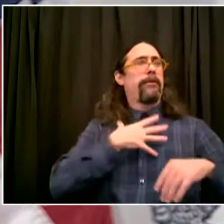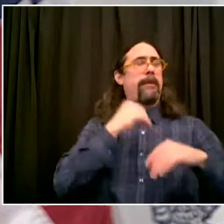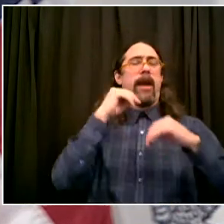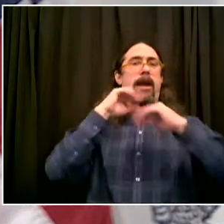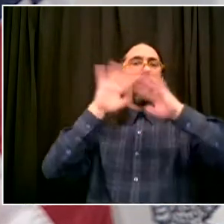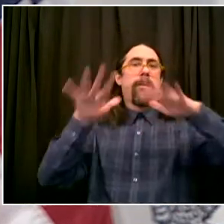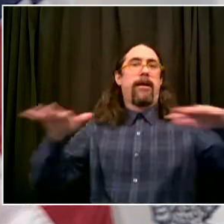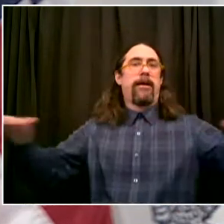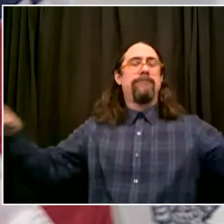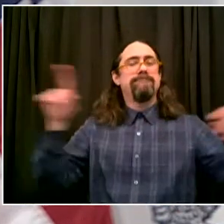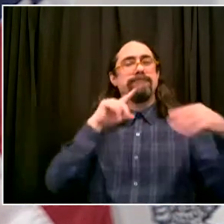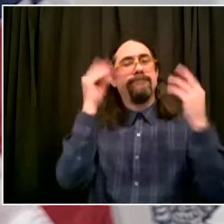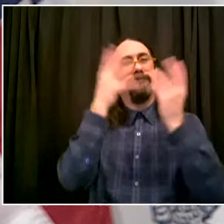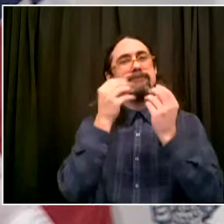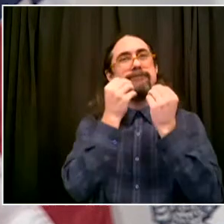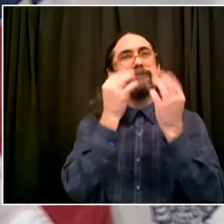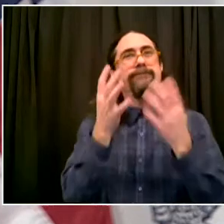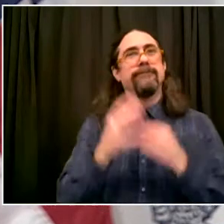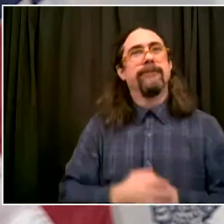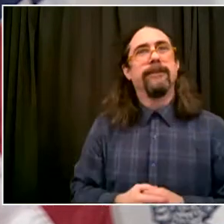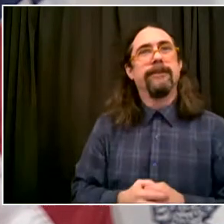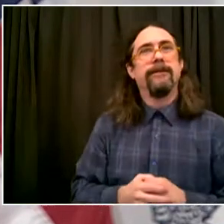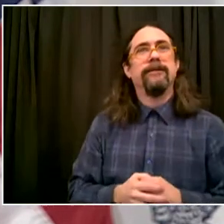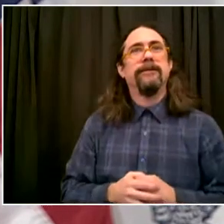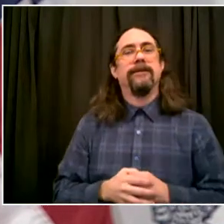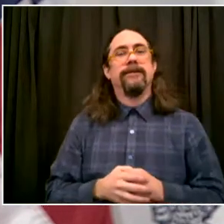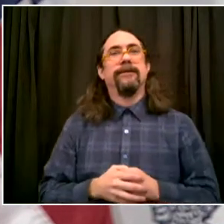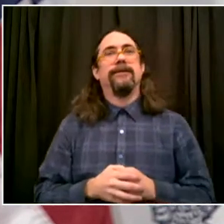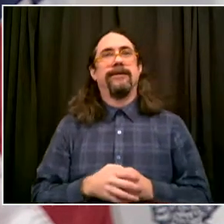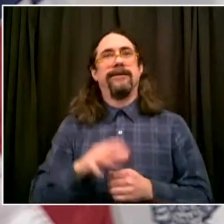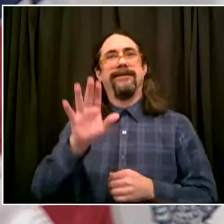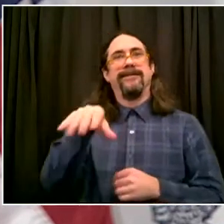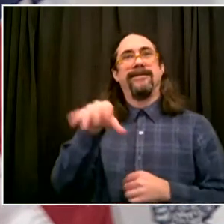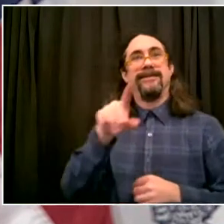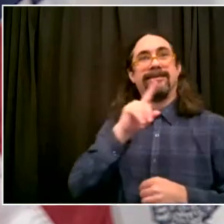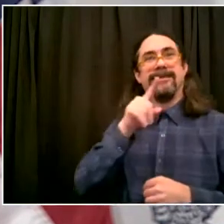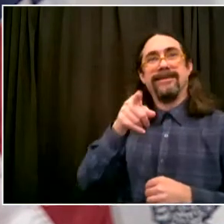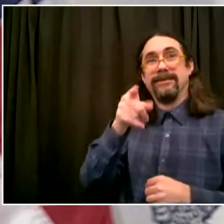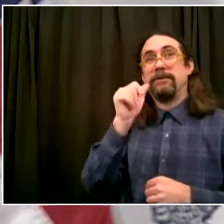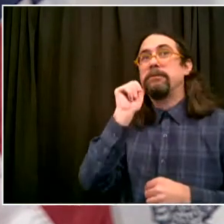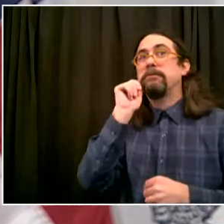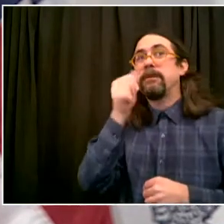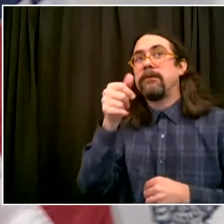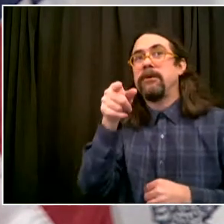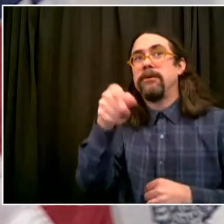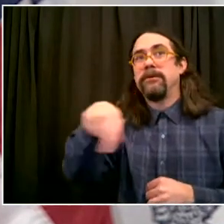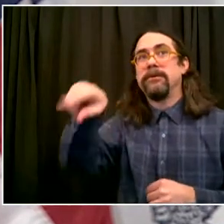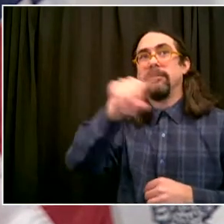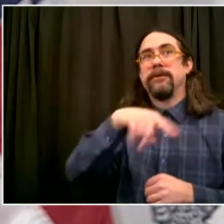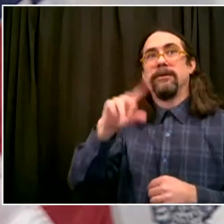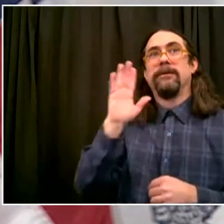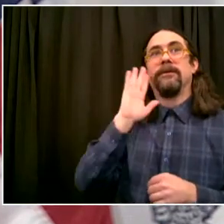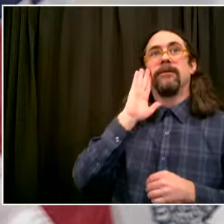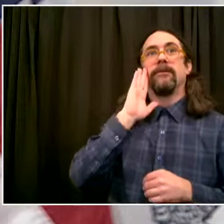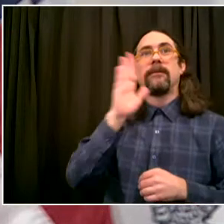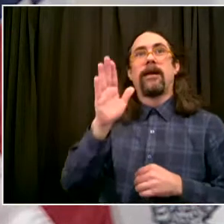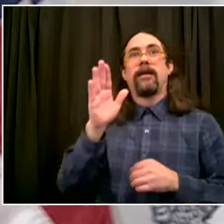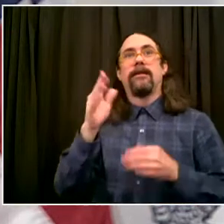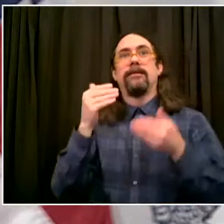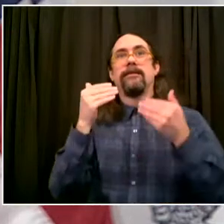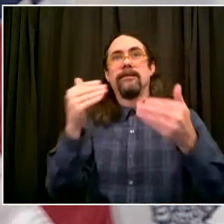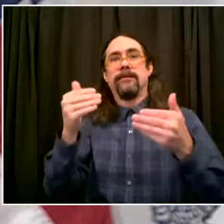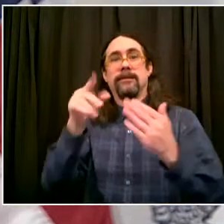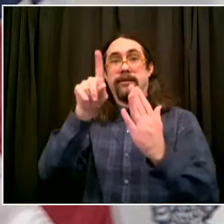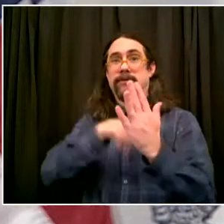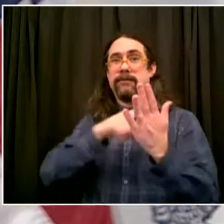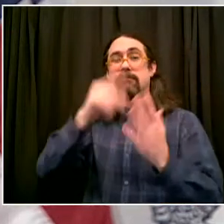canceling Groundhog Day tomorrow. You're probably Wow. not going to be able to make that. I am crushed, Henry. I am like, I have to